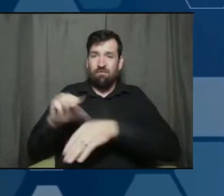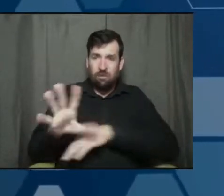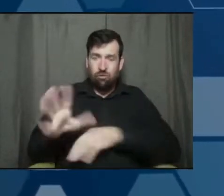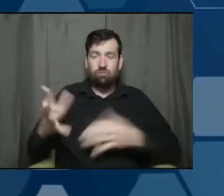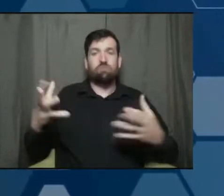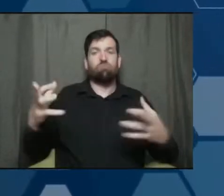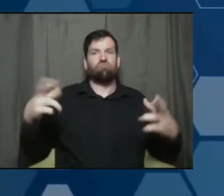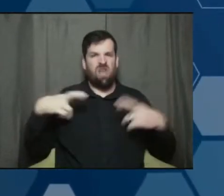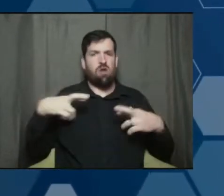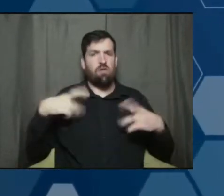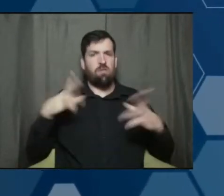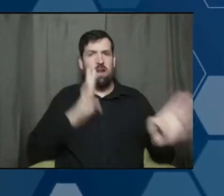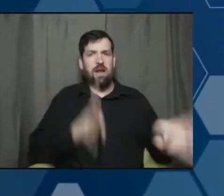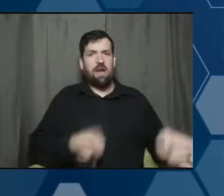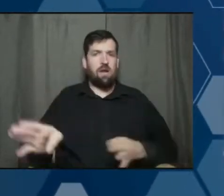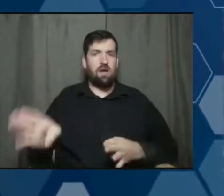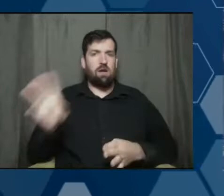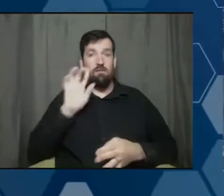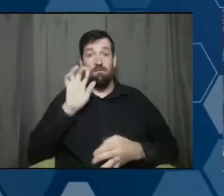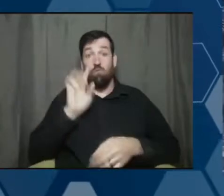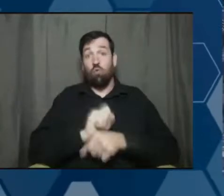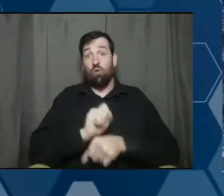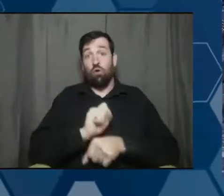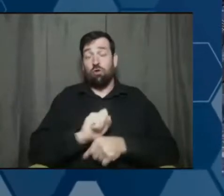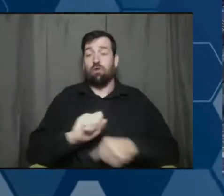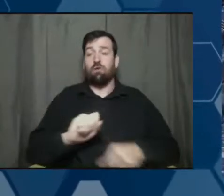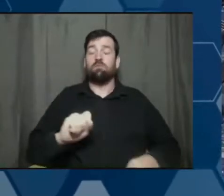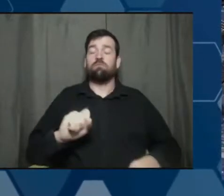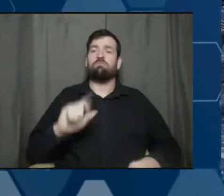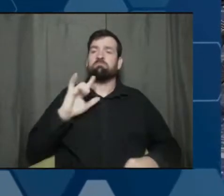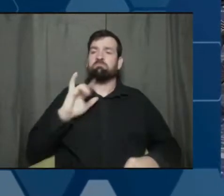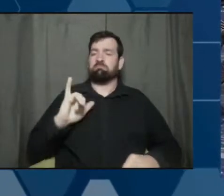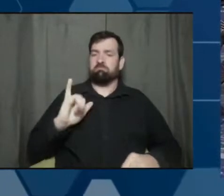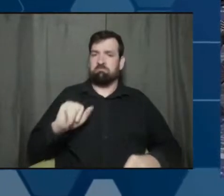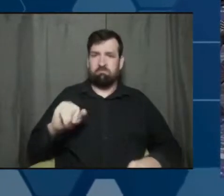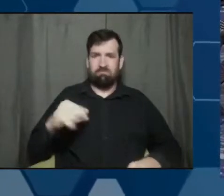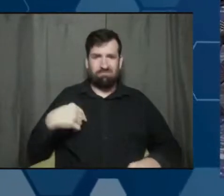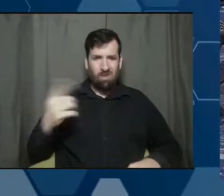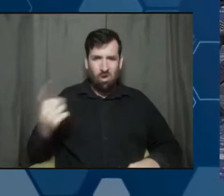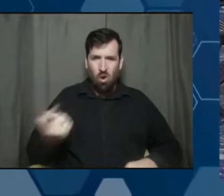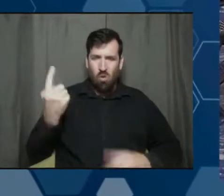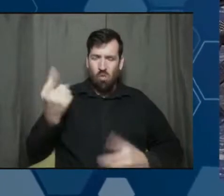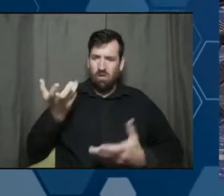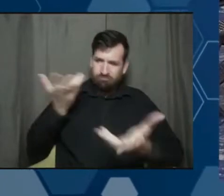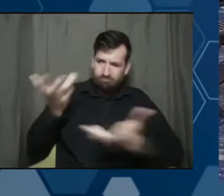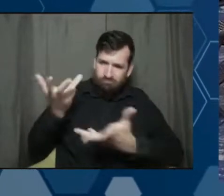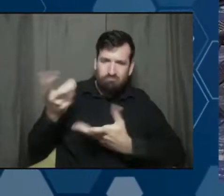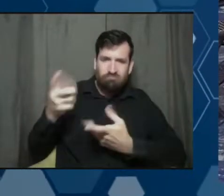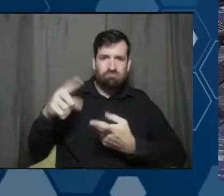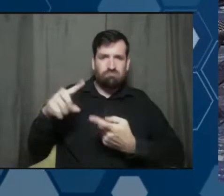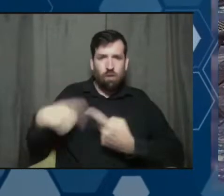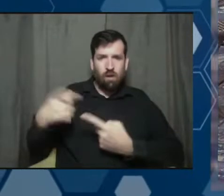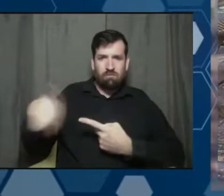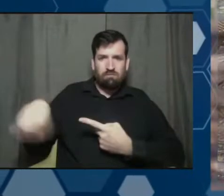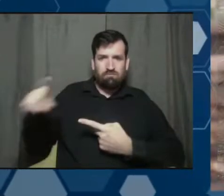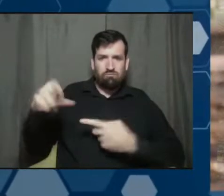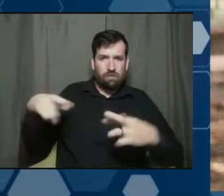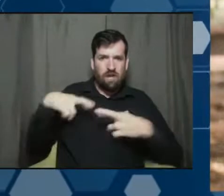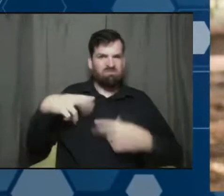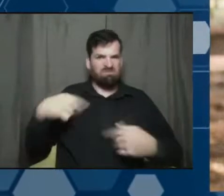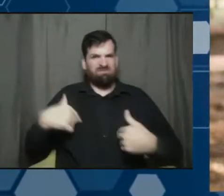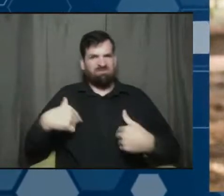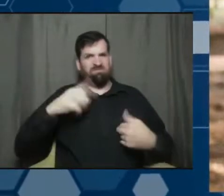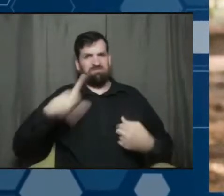living. When I would think, hey, I'm always working with these people on when they retire. And I'm thinking one day, when do I